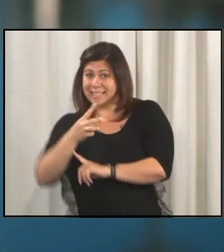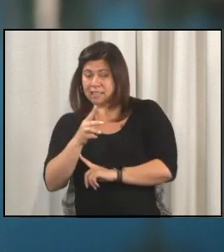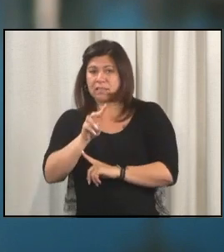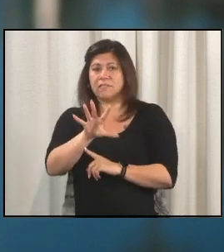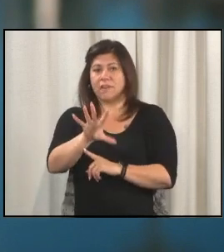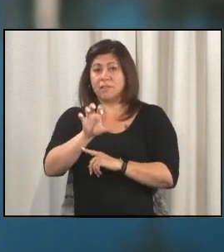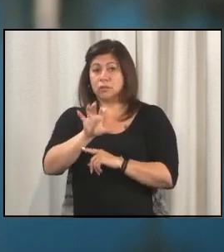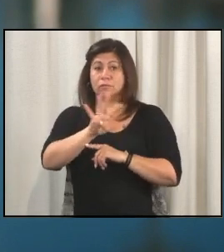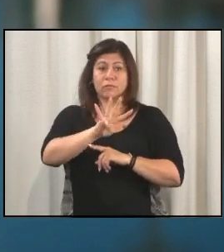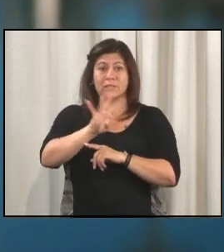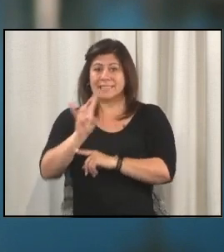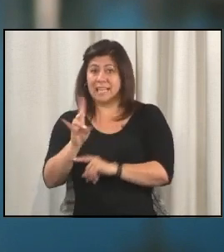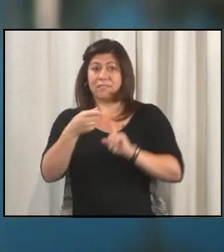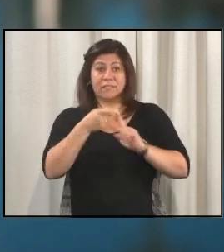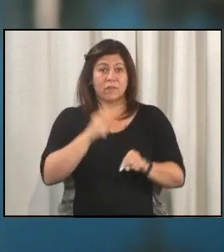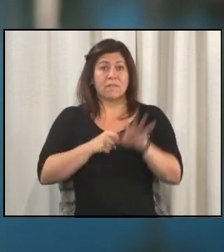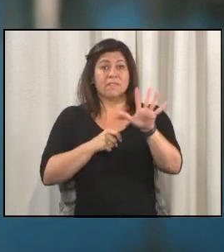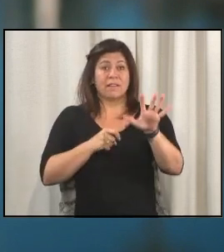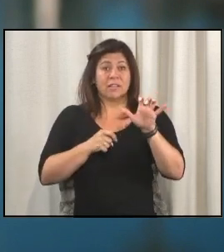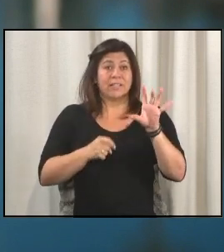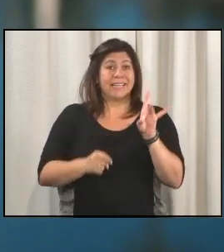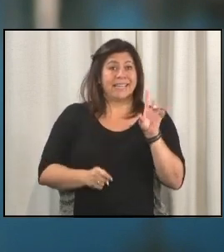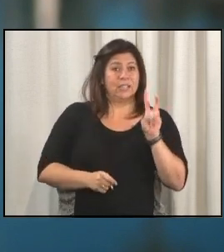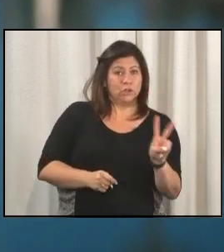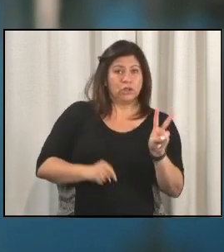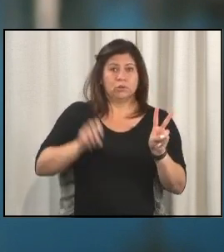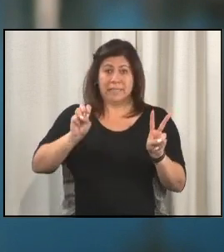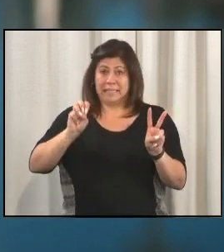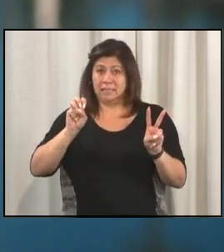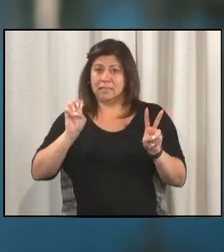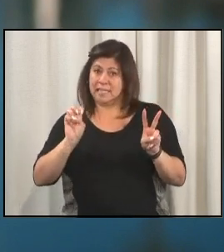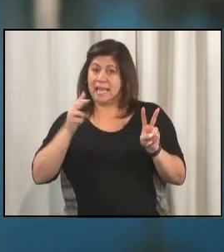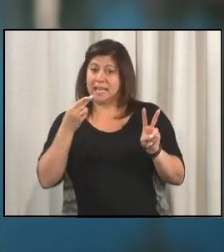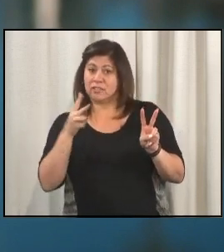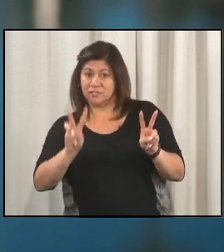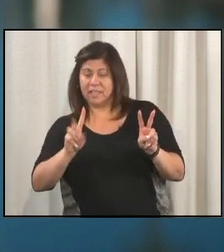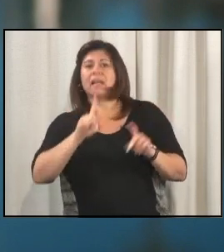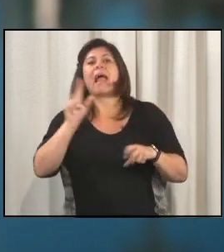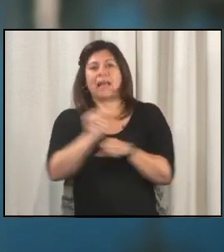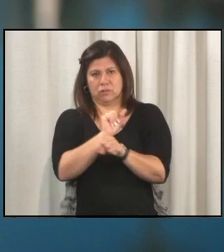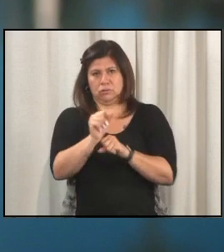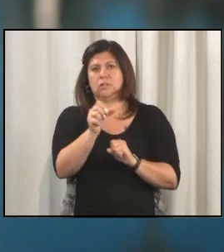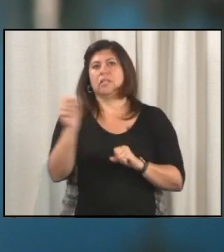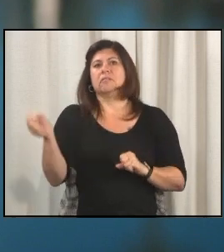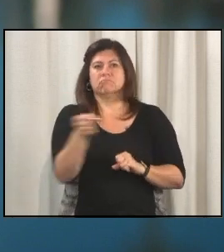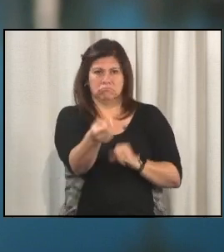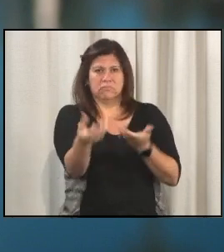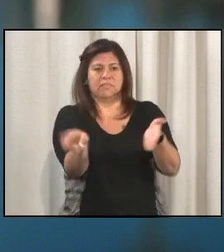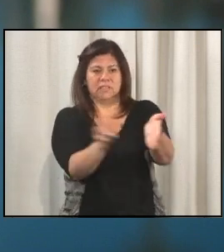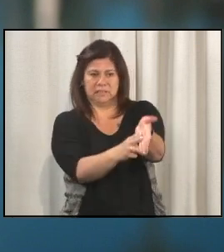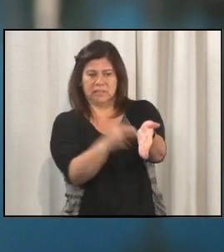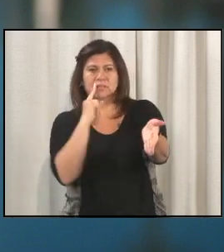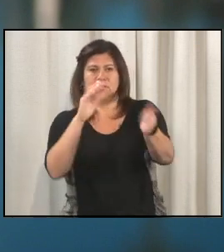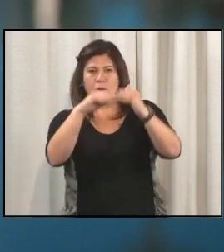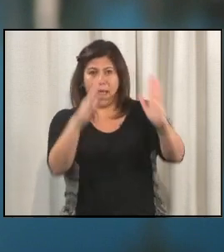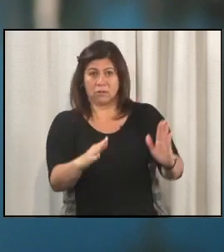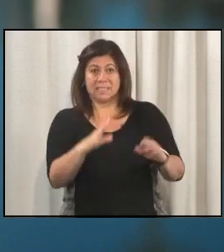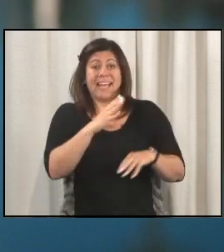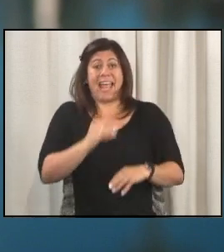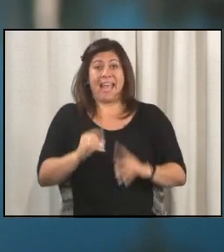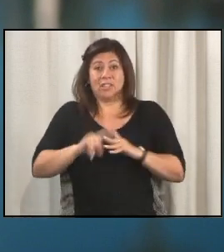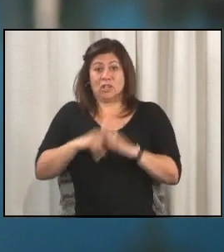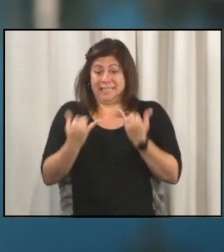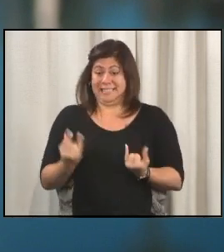547 of the 582 EHVs were leased with permanent housing. And as of today,